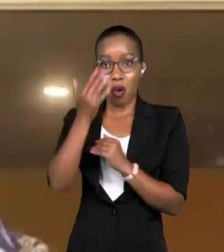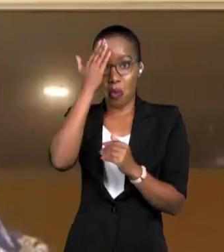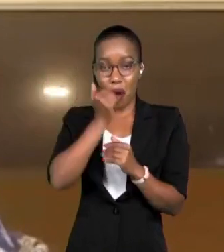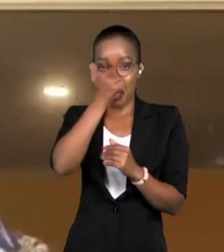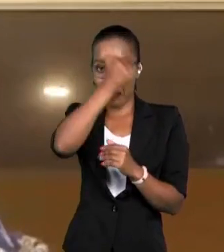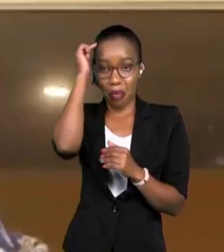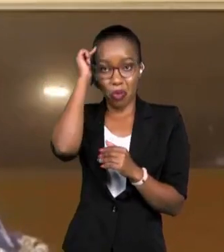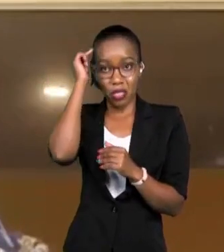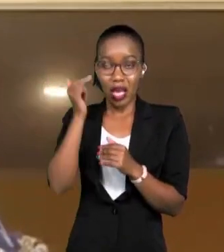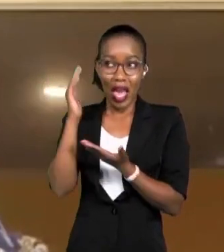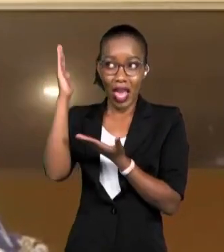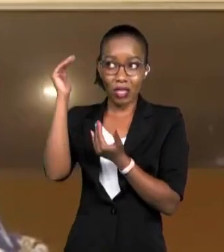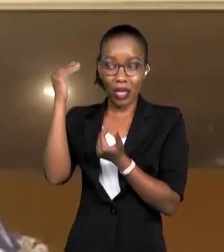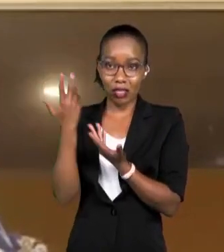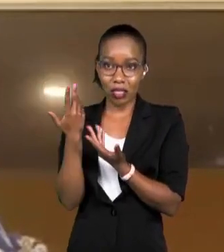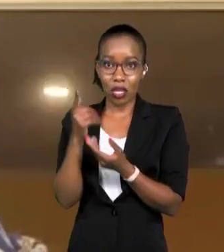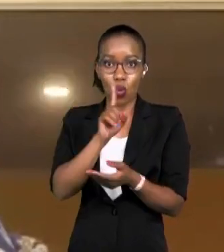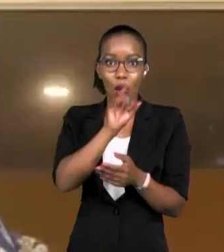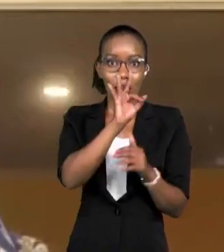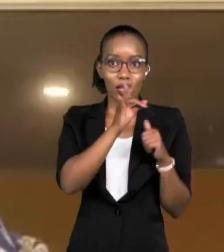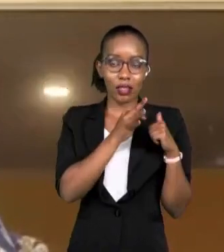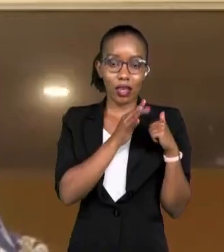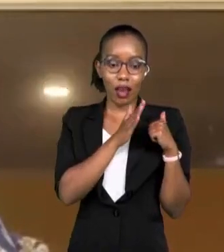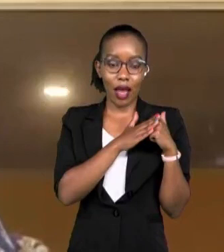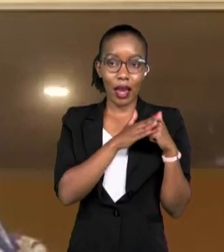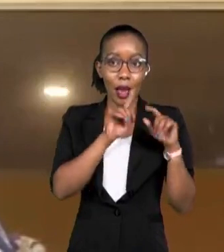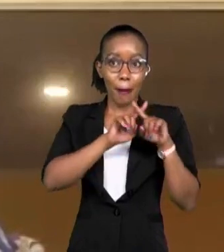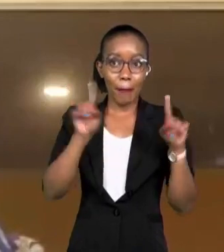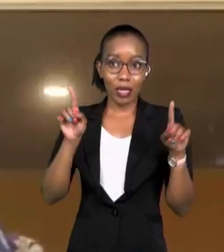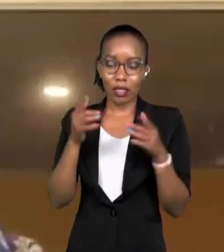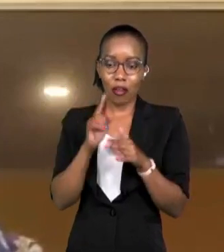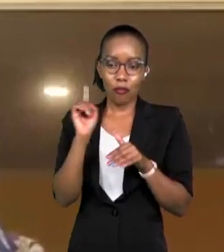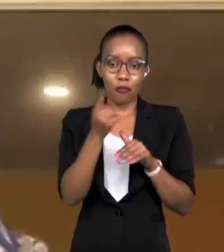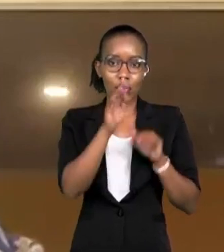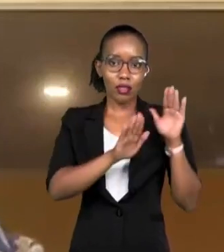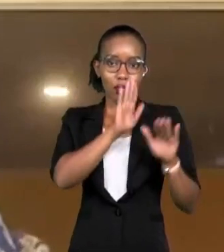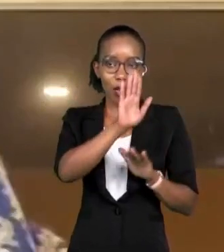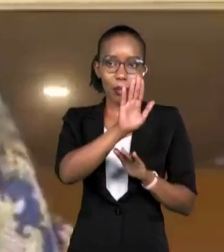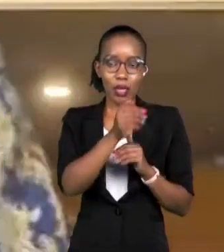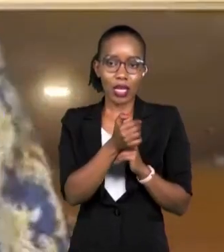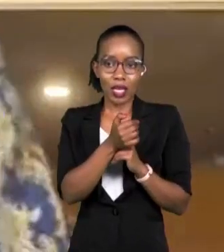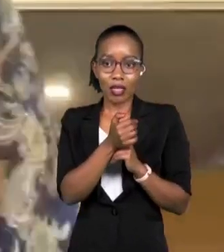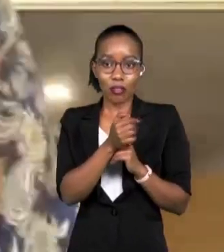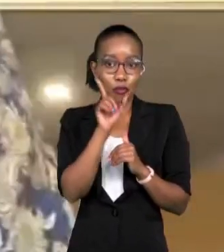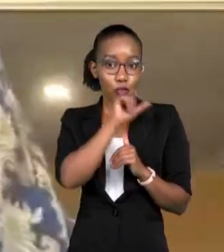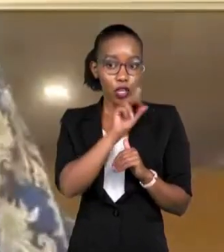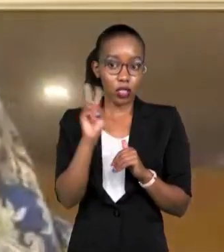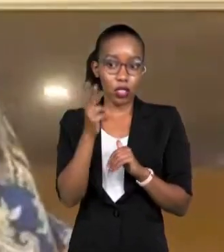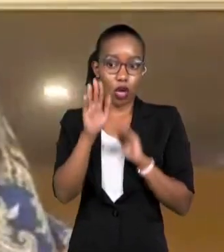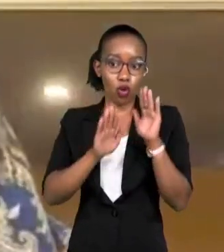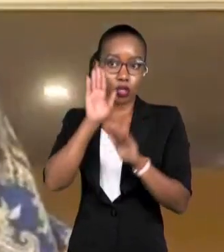because we expected them to vote 139, but at first round, second reading, they